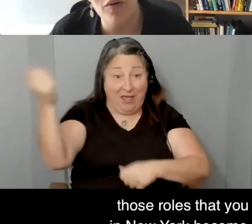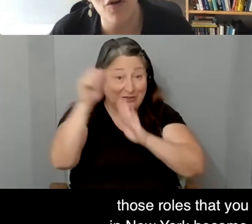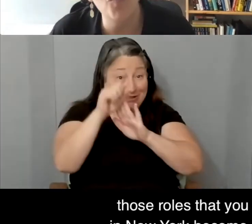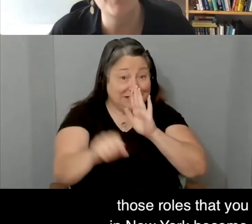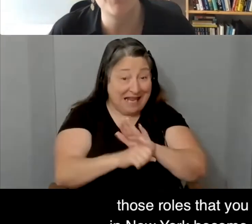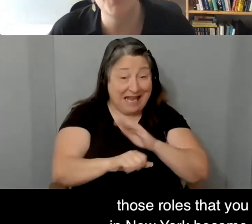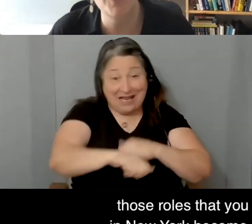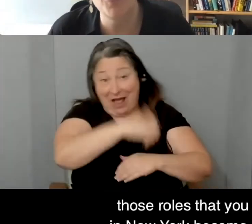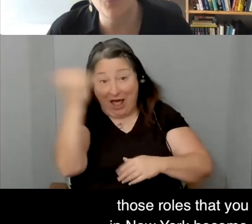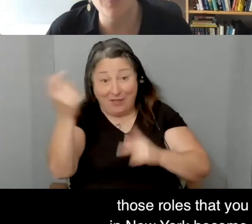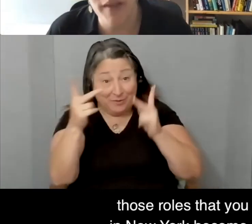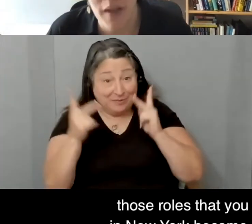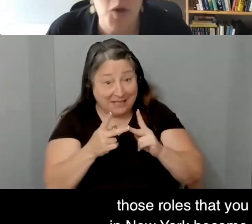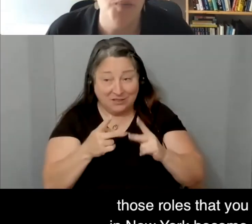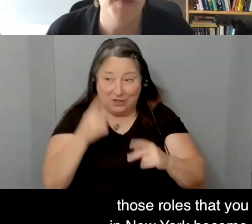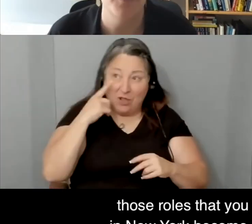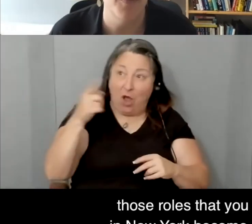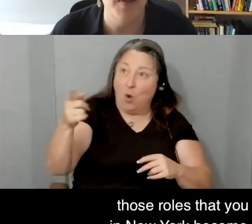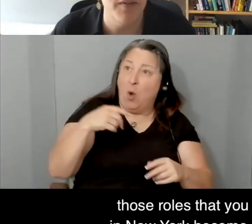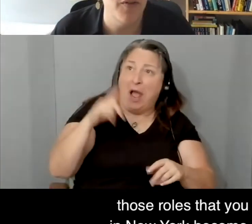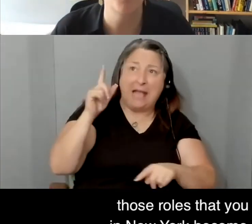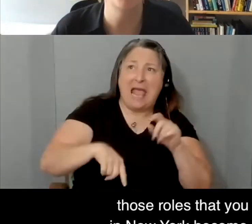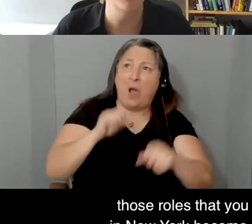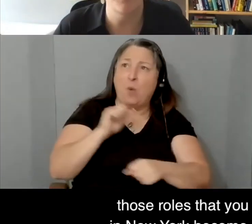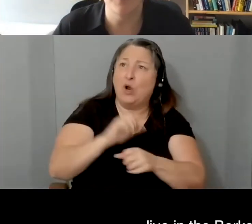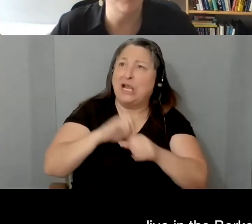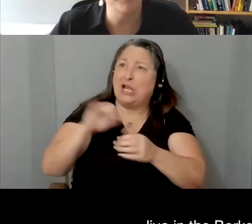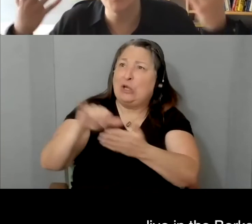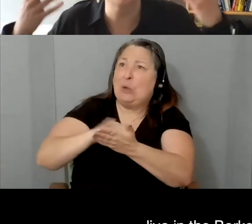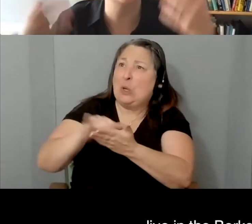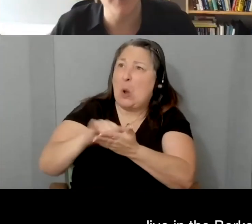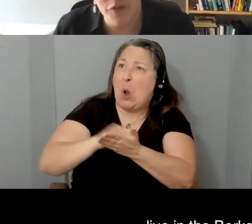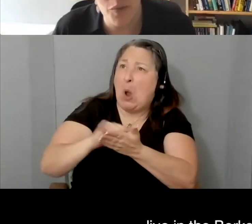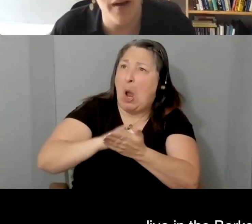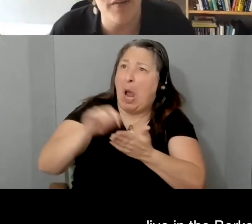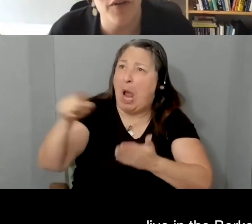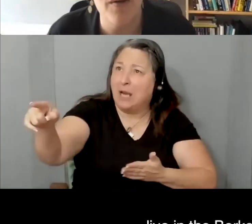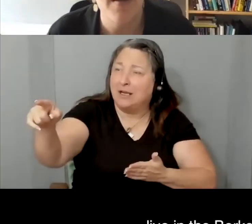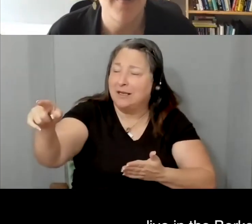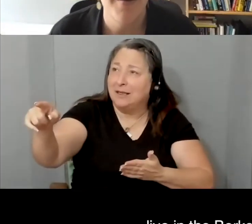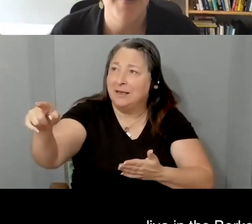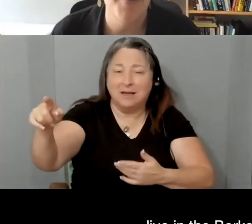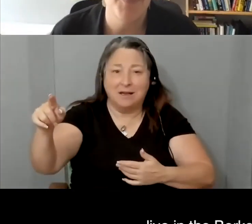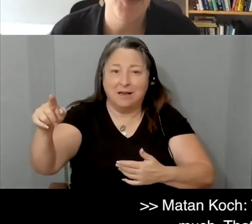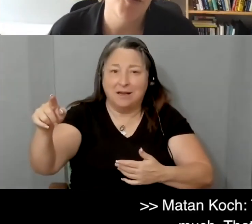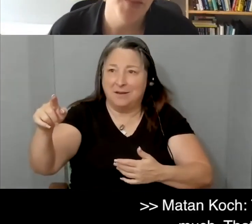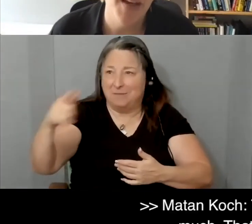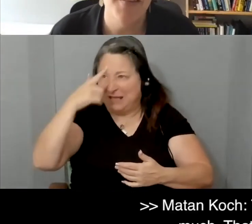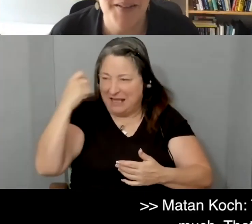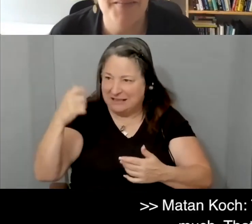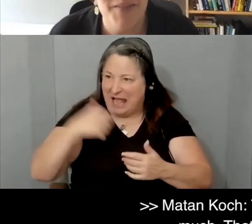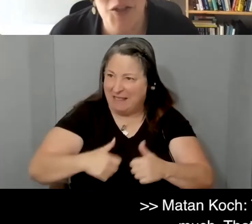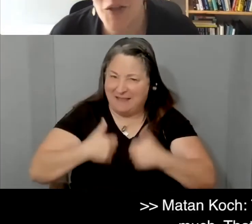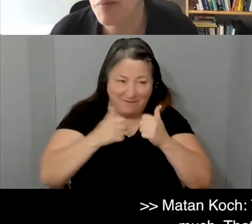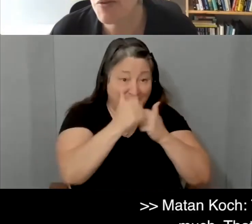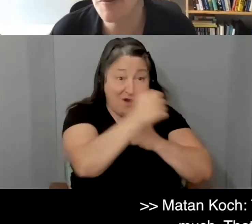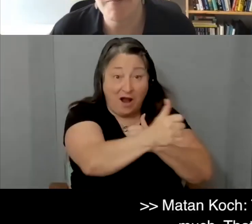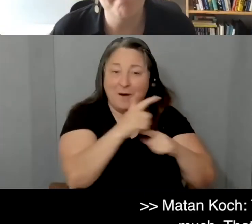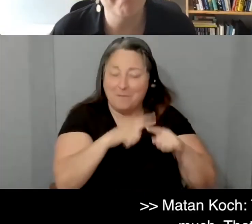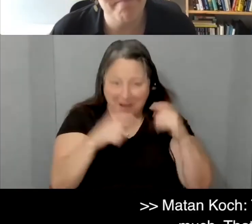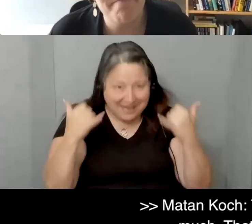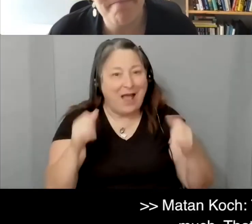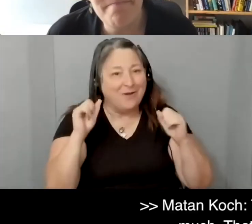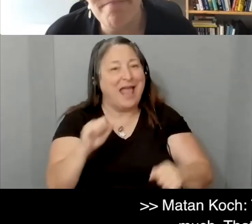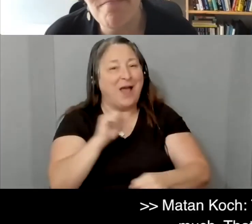that you thought weren't open to you in New York become open to you, even though you live in the Berkshires or what have you. Thank you. Thank you so